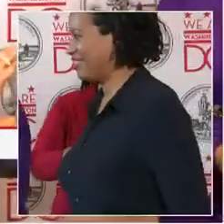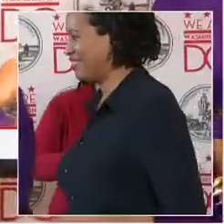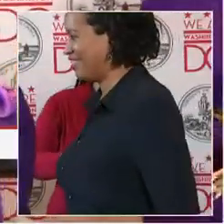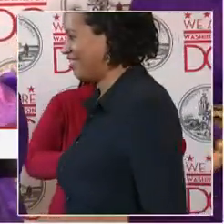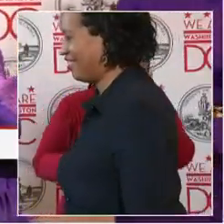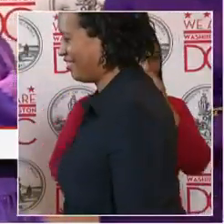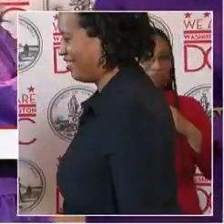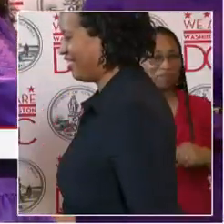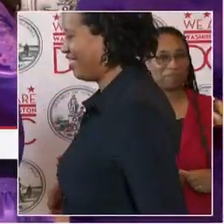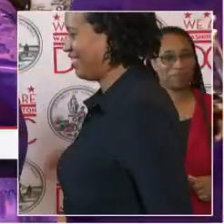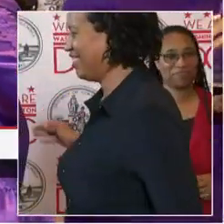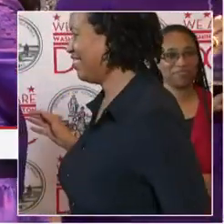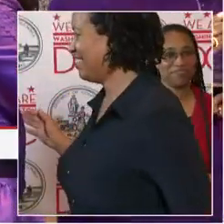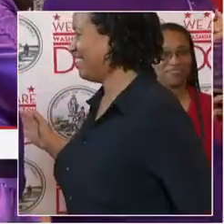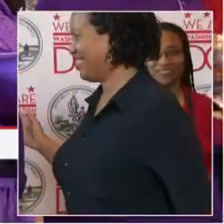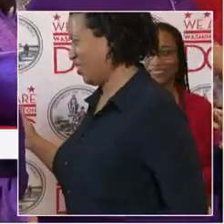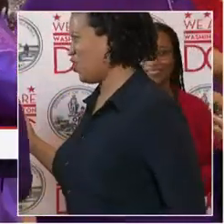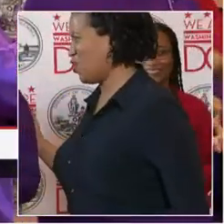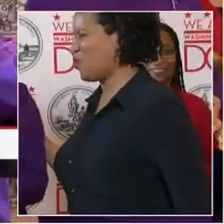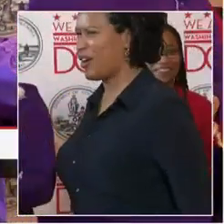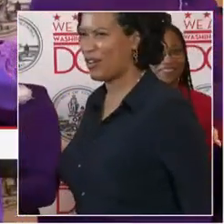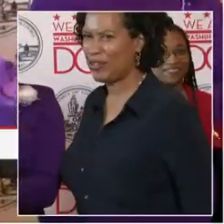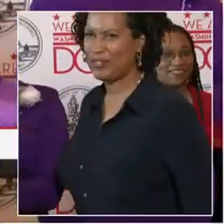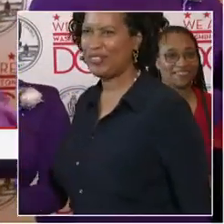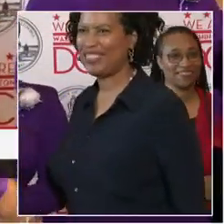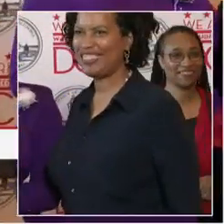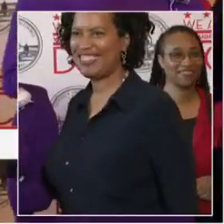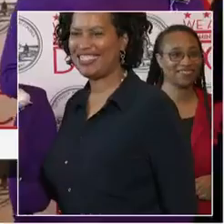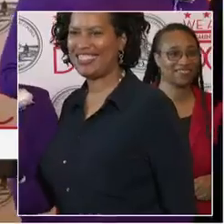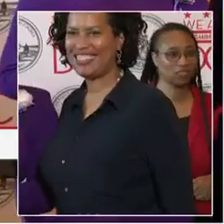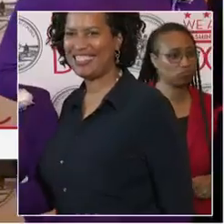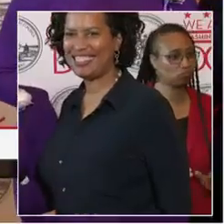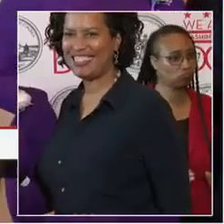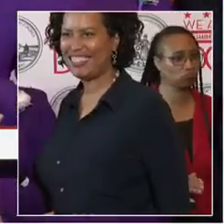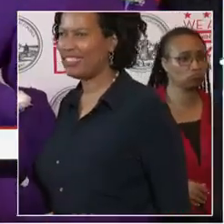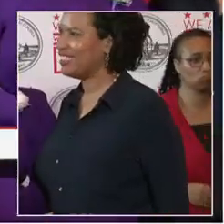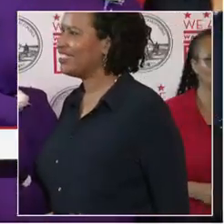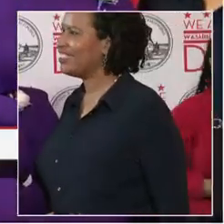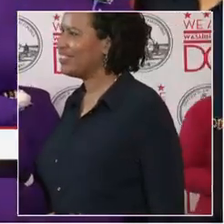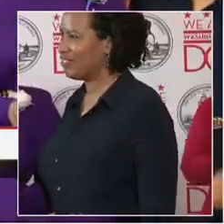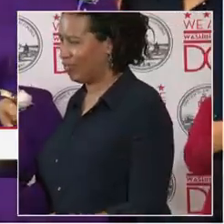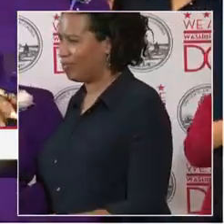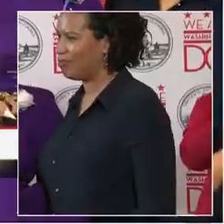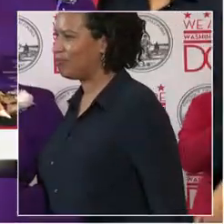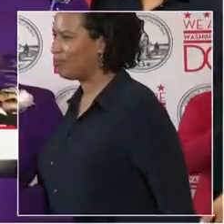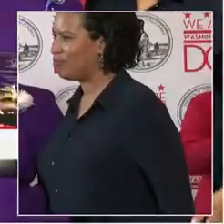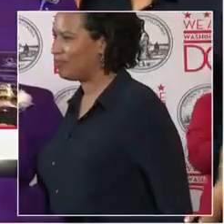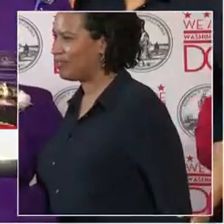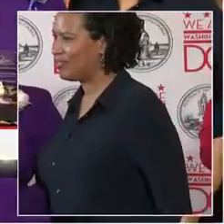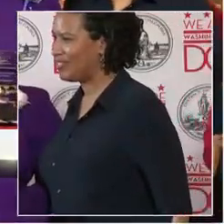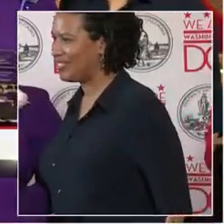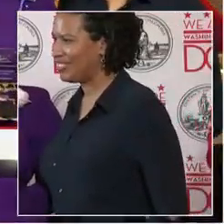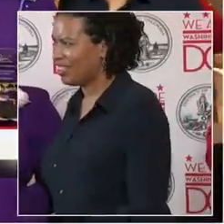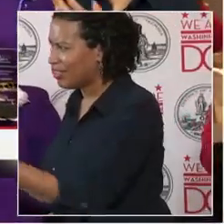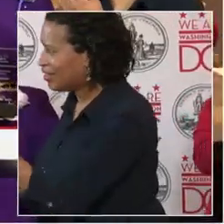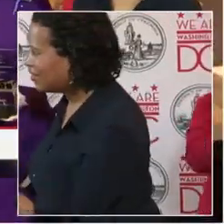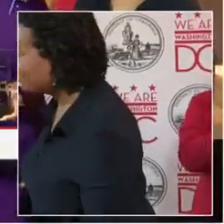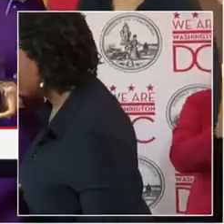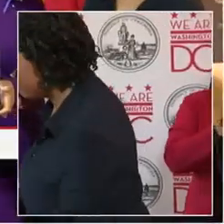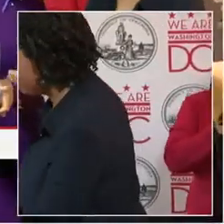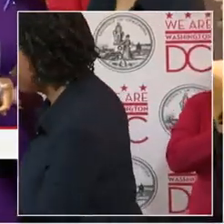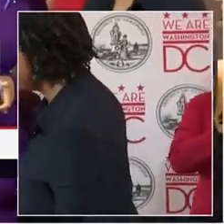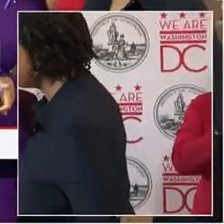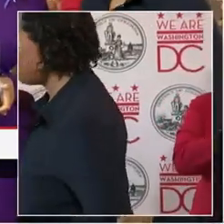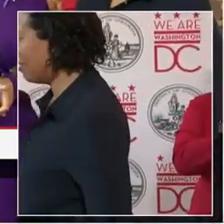Sanders, then during his presidential campaign. At 25, she became the youngest presidential press secretary, then published